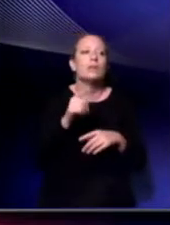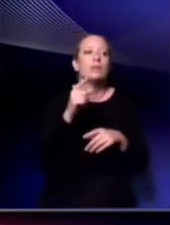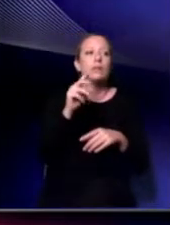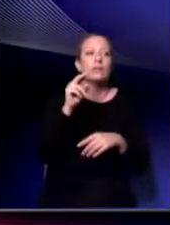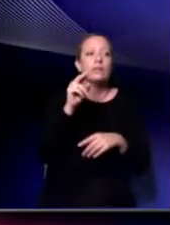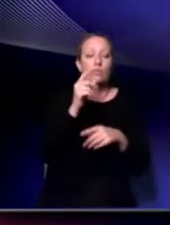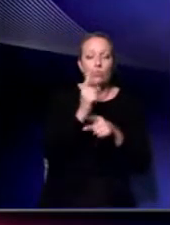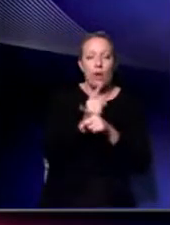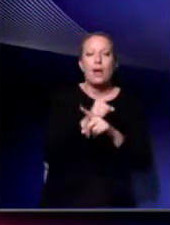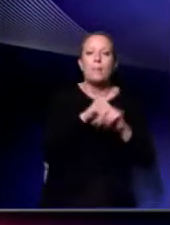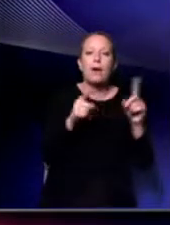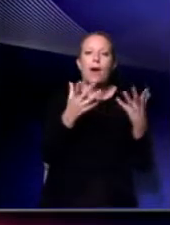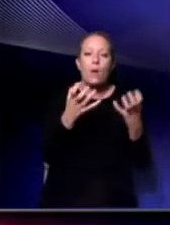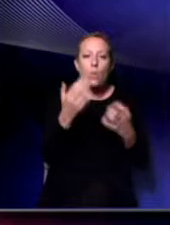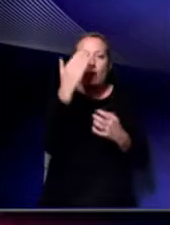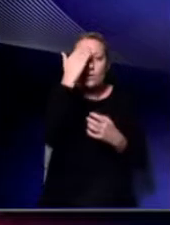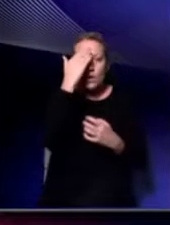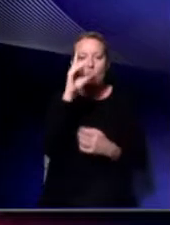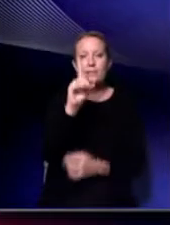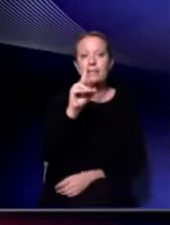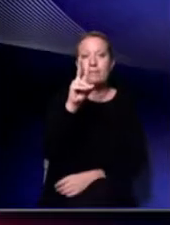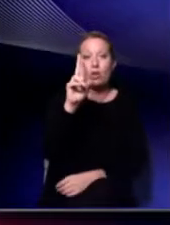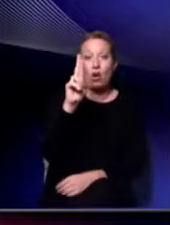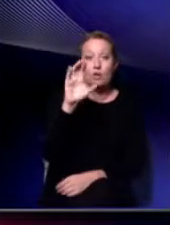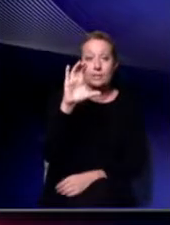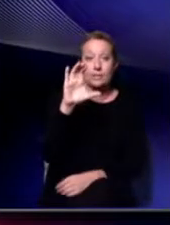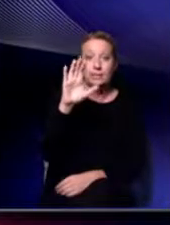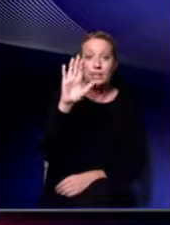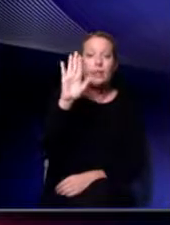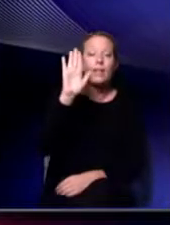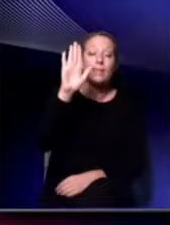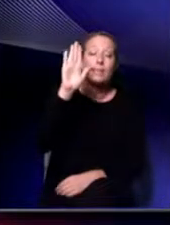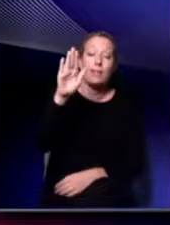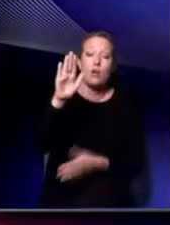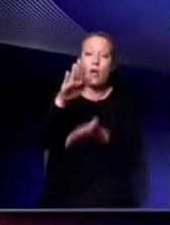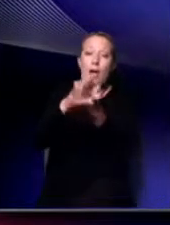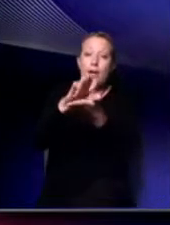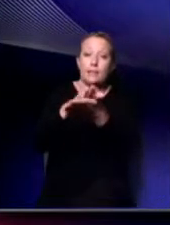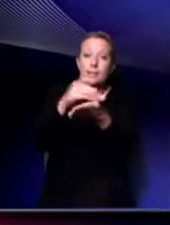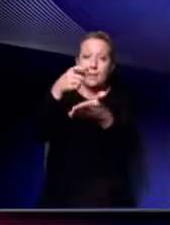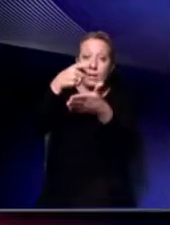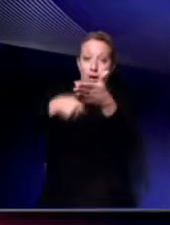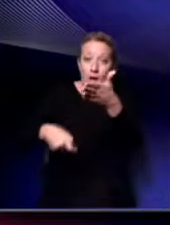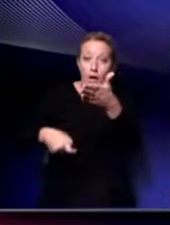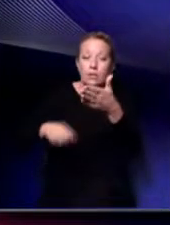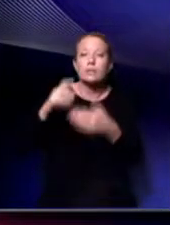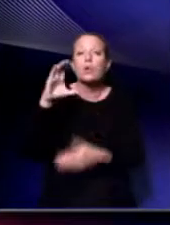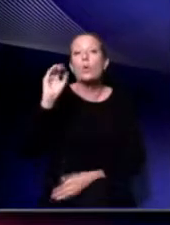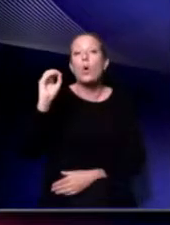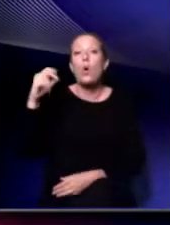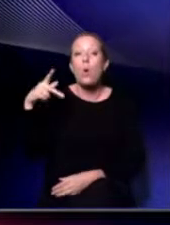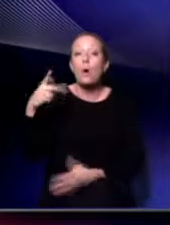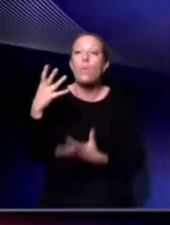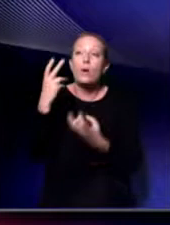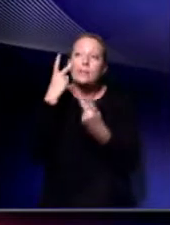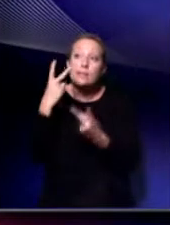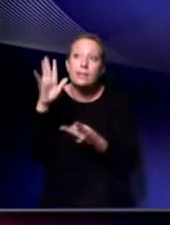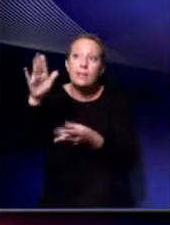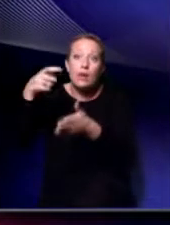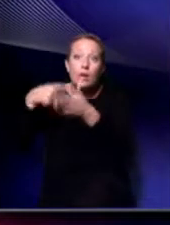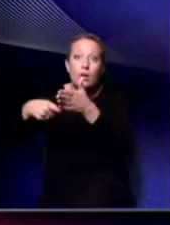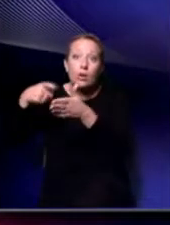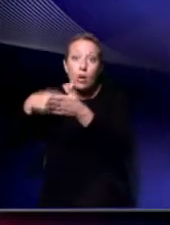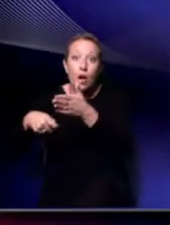the DVRC, I always defer to DVRC, but for the co-ops, There